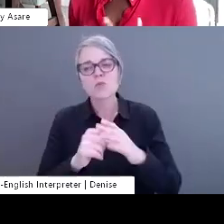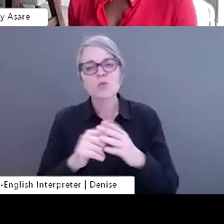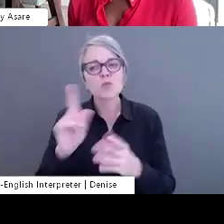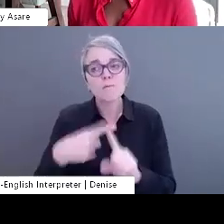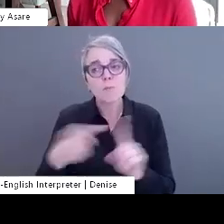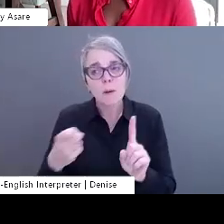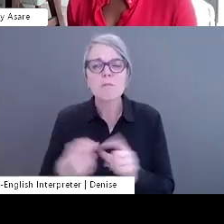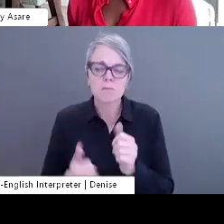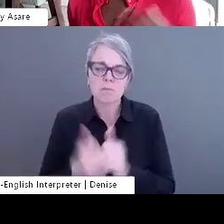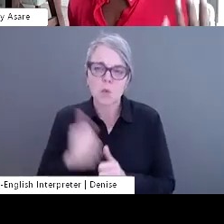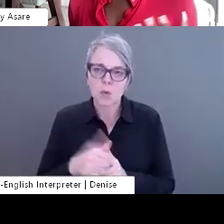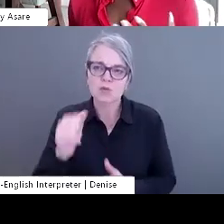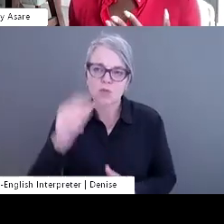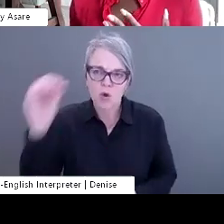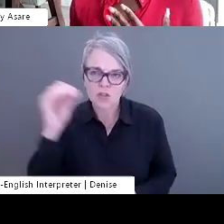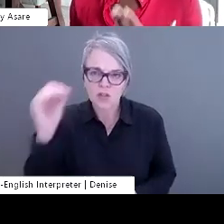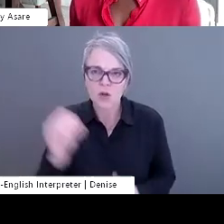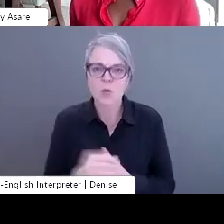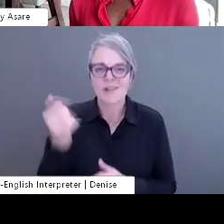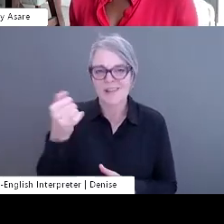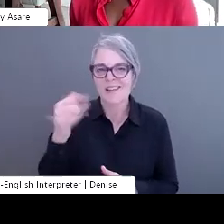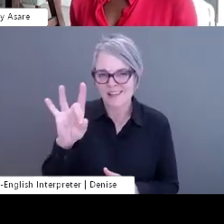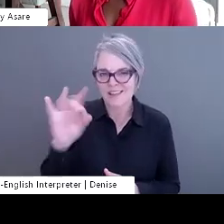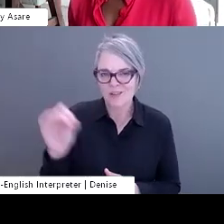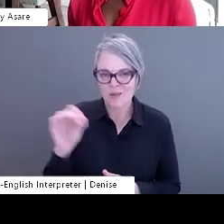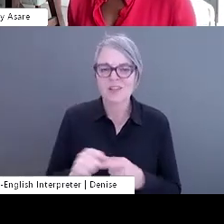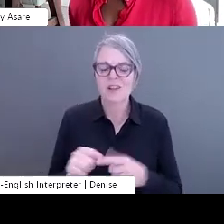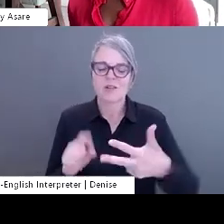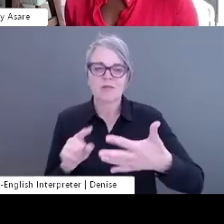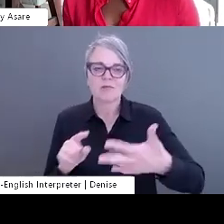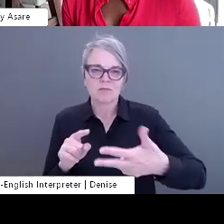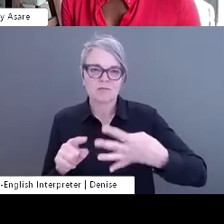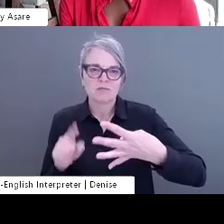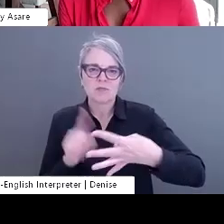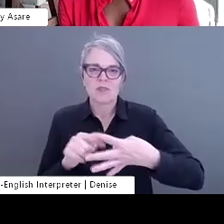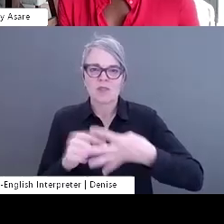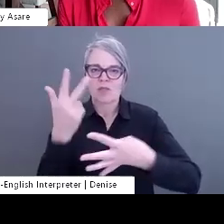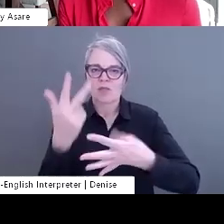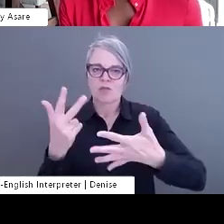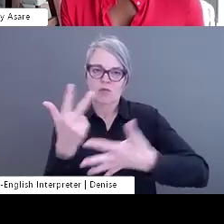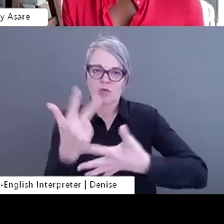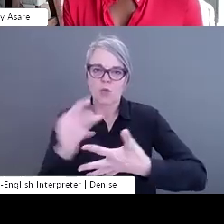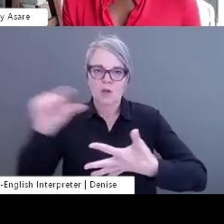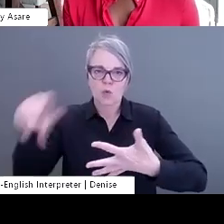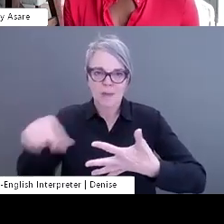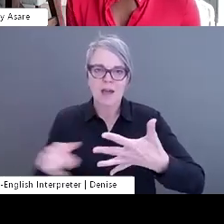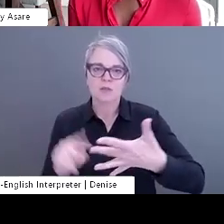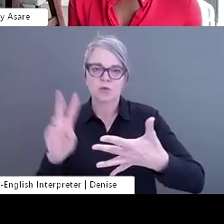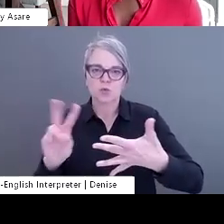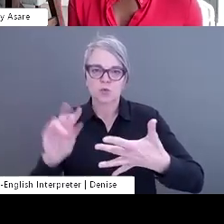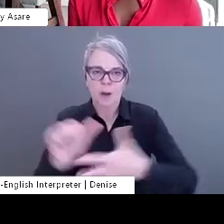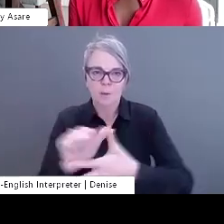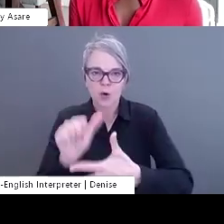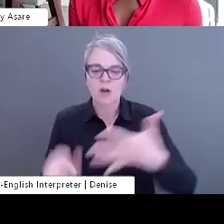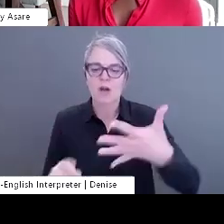of our survivors from there, 3 in Quebec, 2 in Alberta, 2 in BC, and then 1 in Northwest Territories. If we do the math,